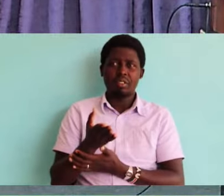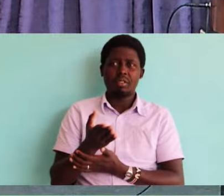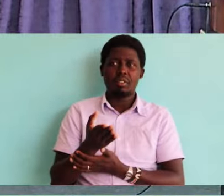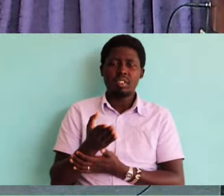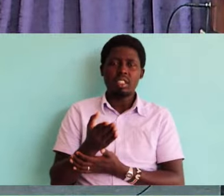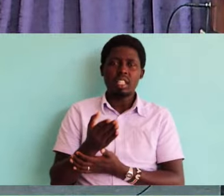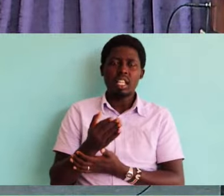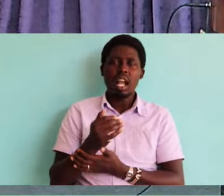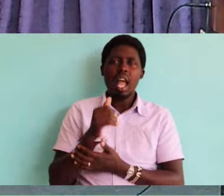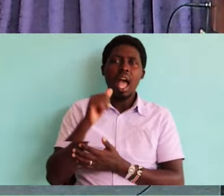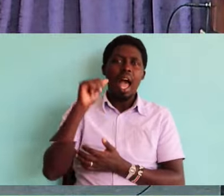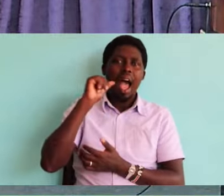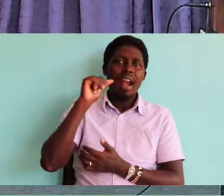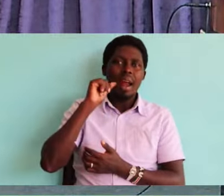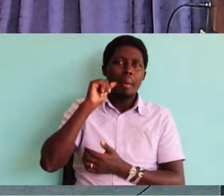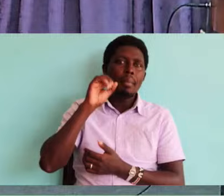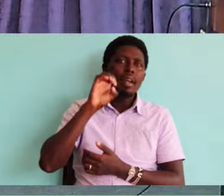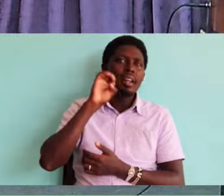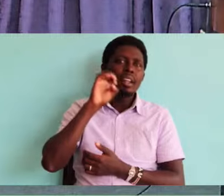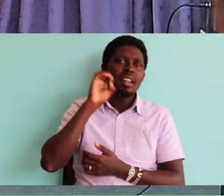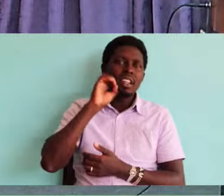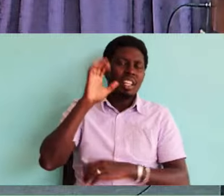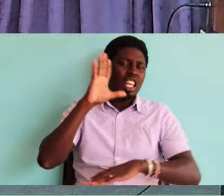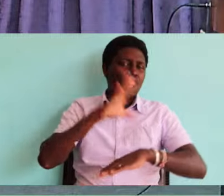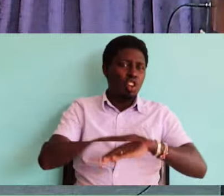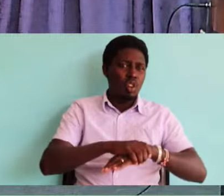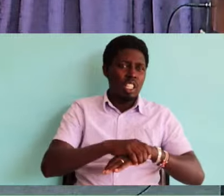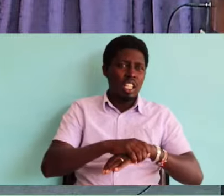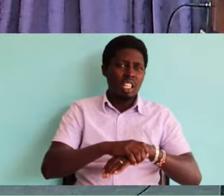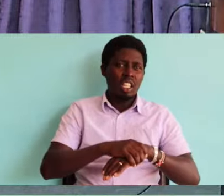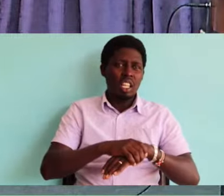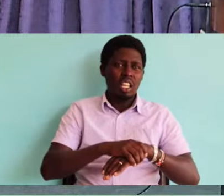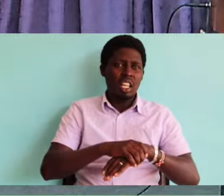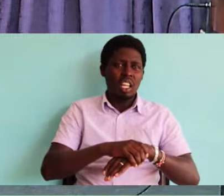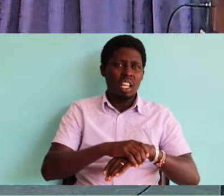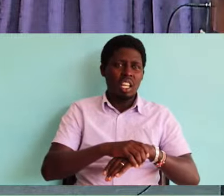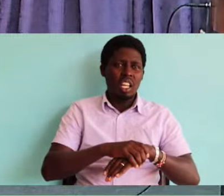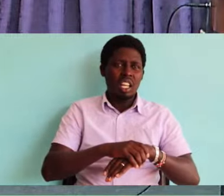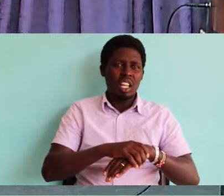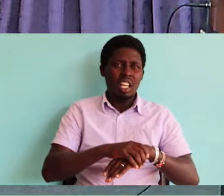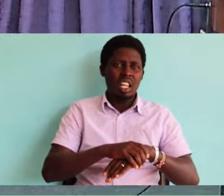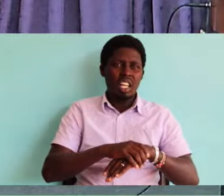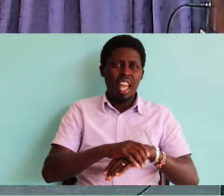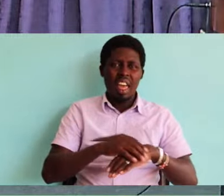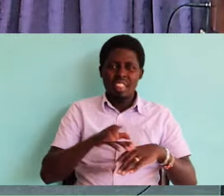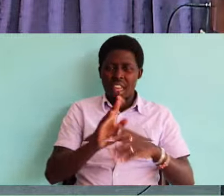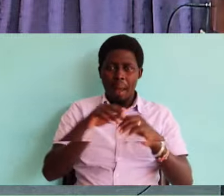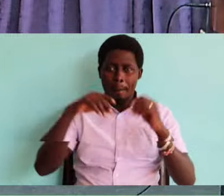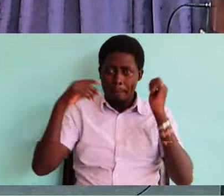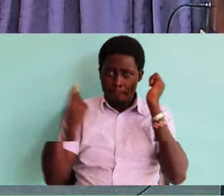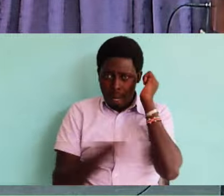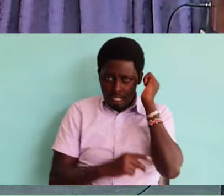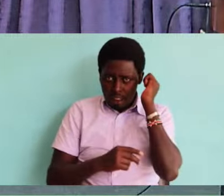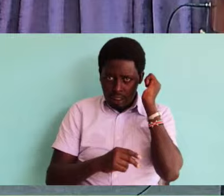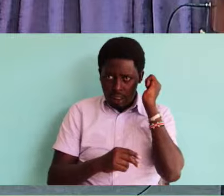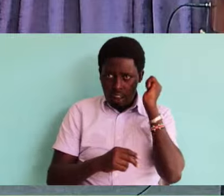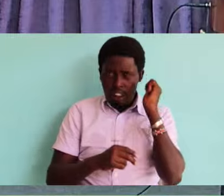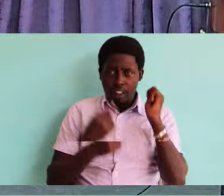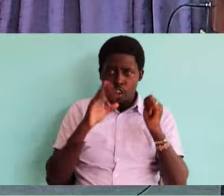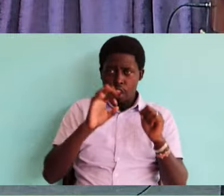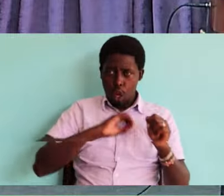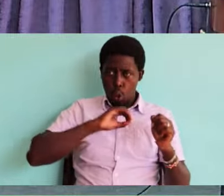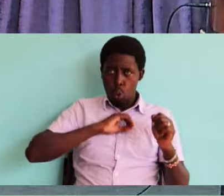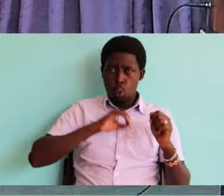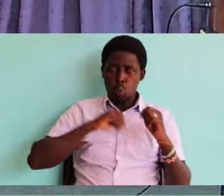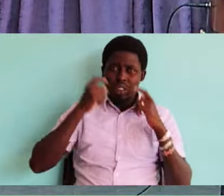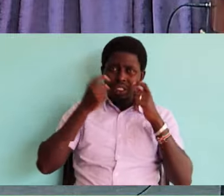Adam and Eve, they had just received their consequences, or the consequences for their sin.